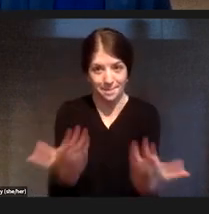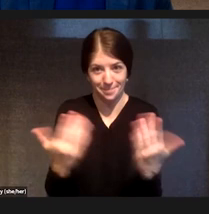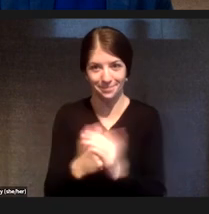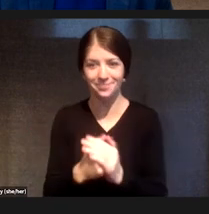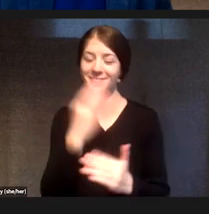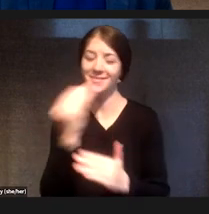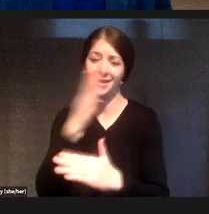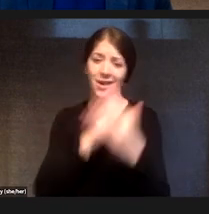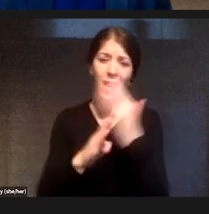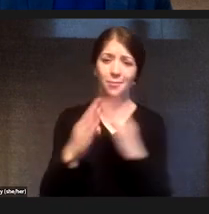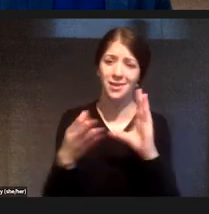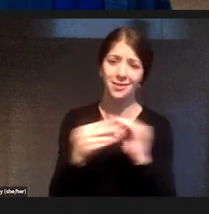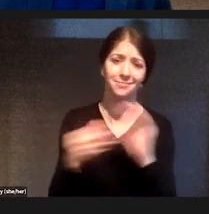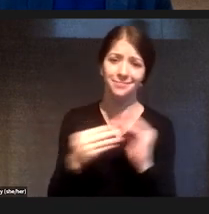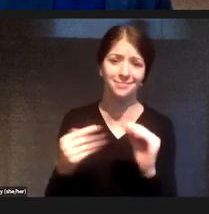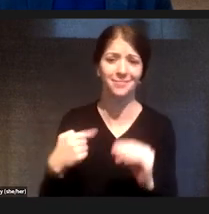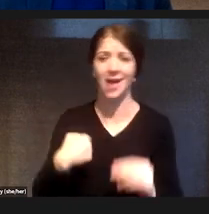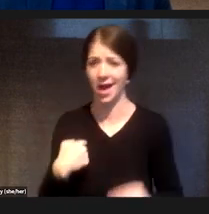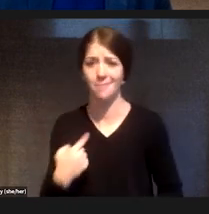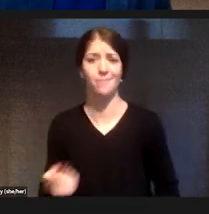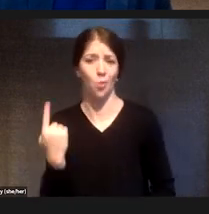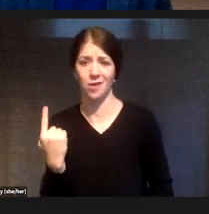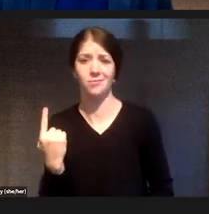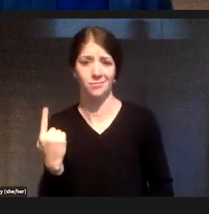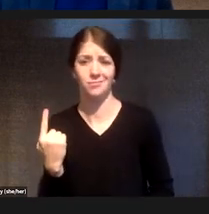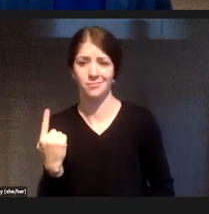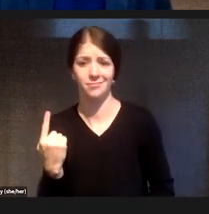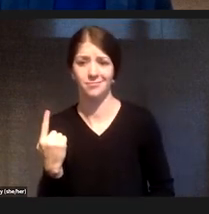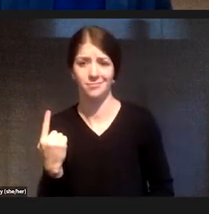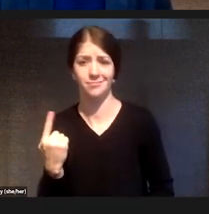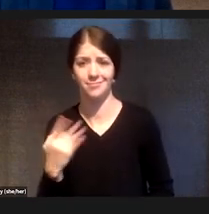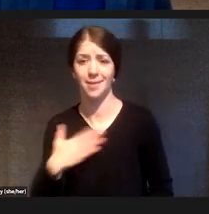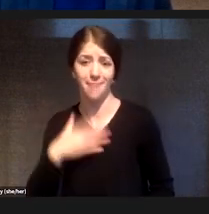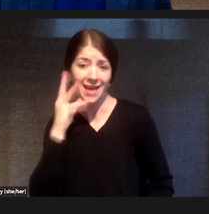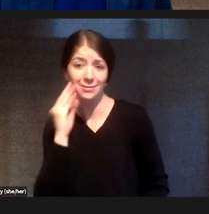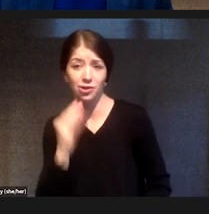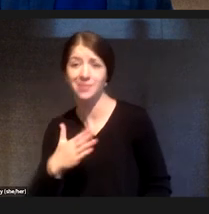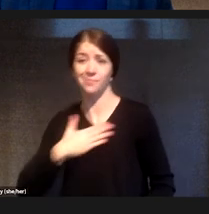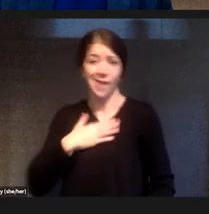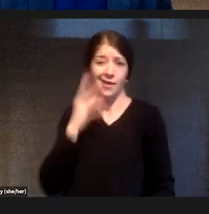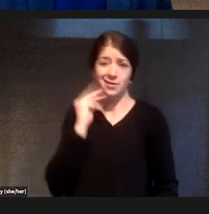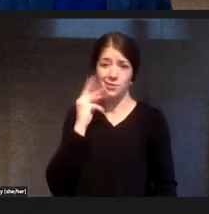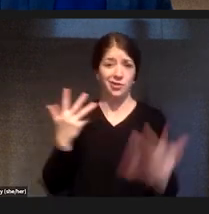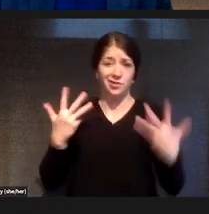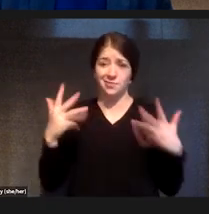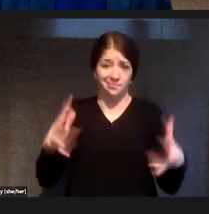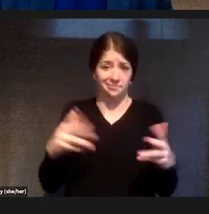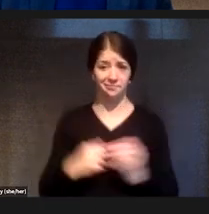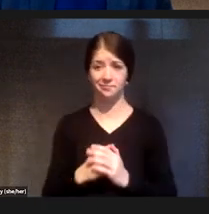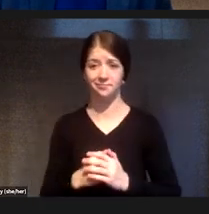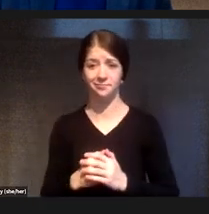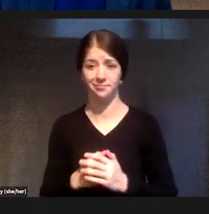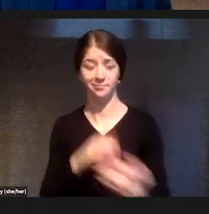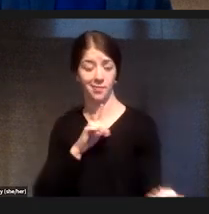say that I am just an N of one. The experience that I have is just the experience that I have. And I tell people that when you have met